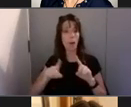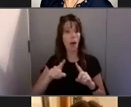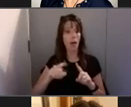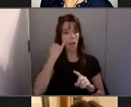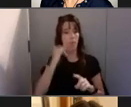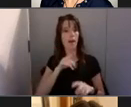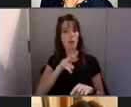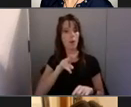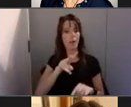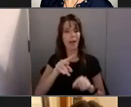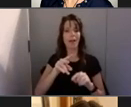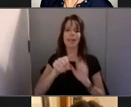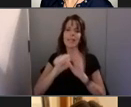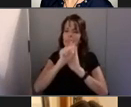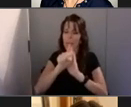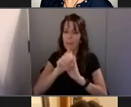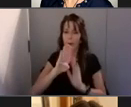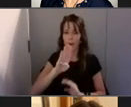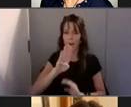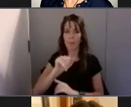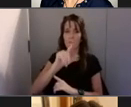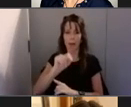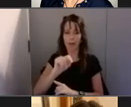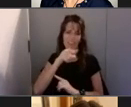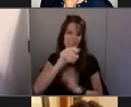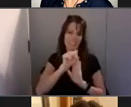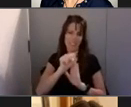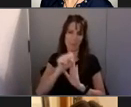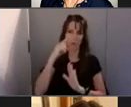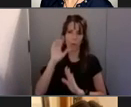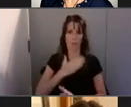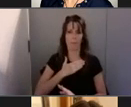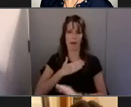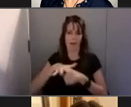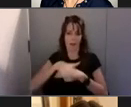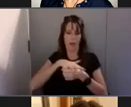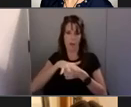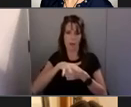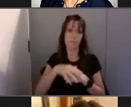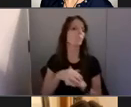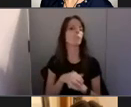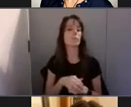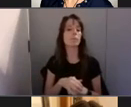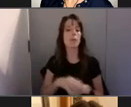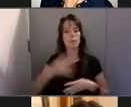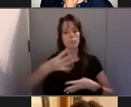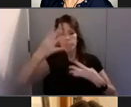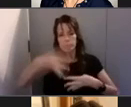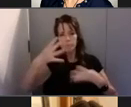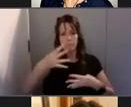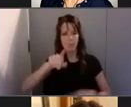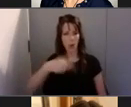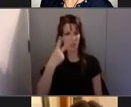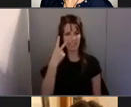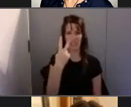actual sample ballot, which this is the sample ballot for my area, and I go down here, I only see